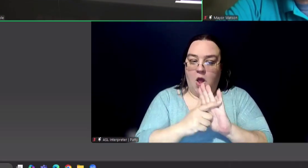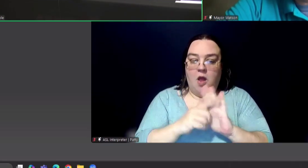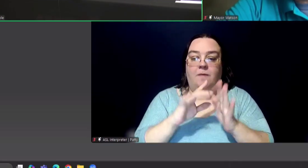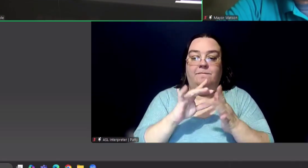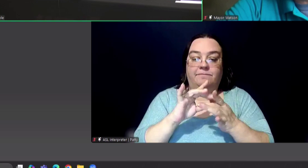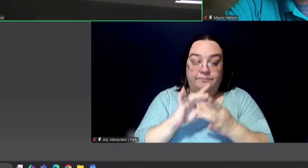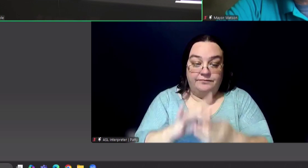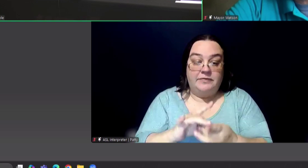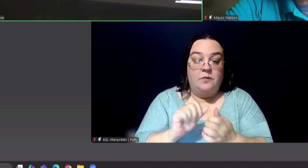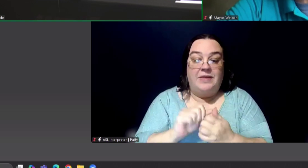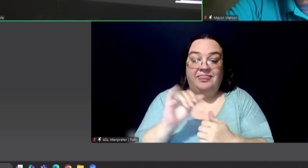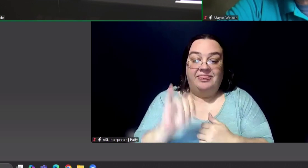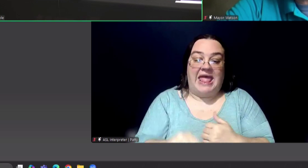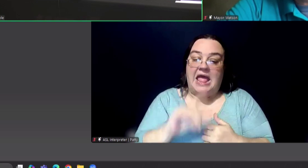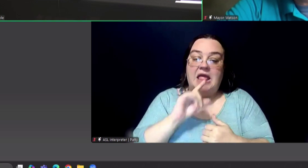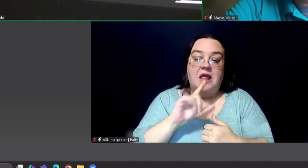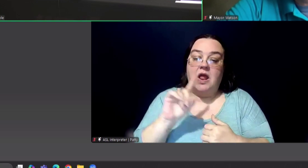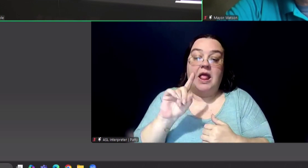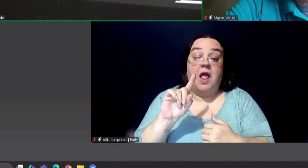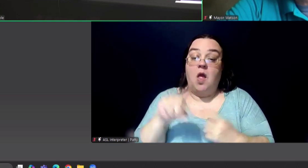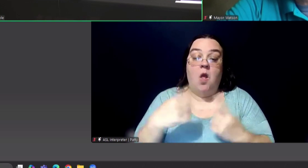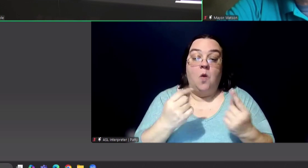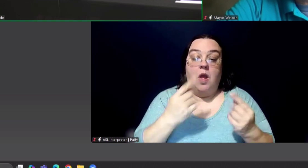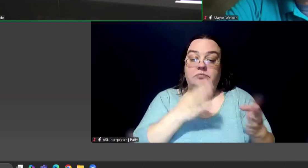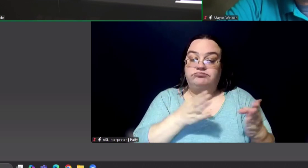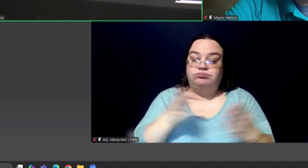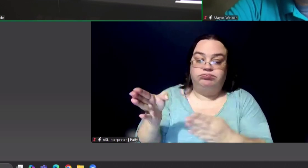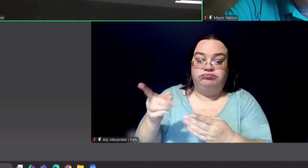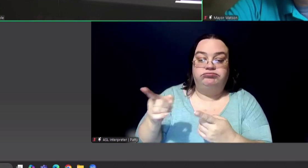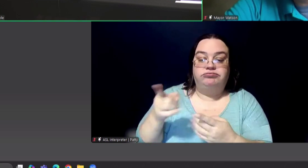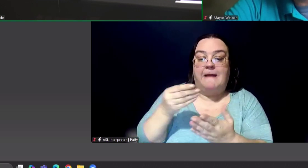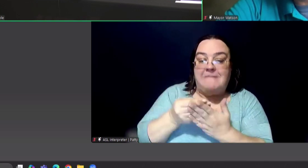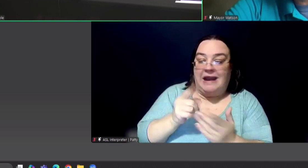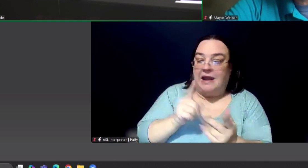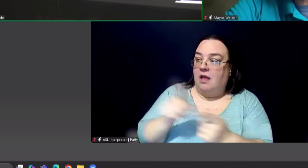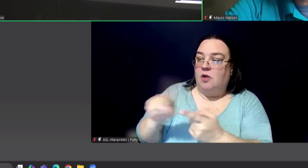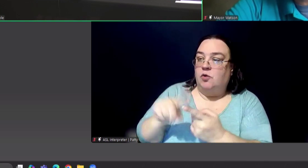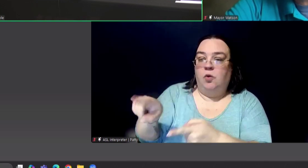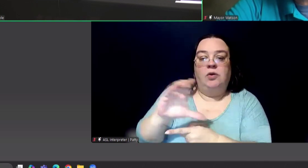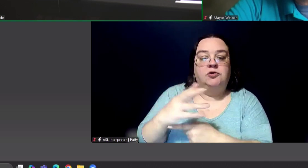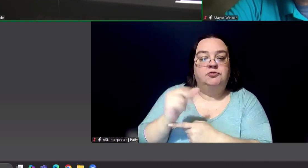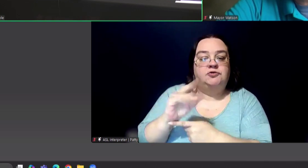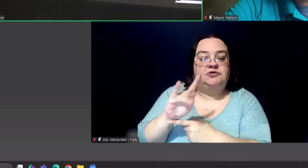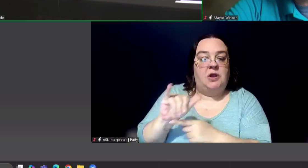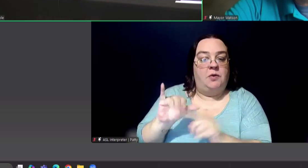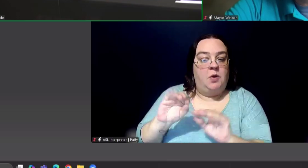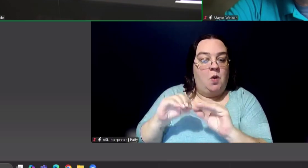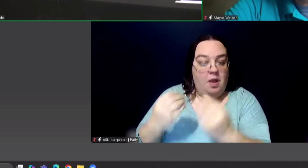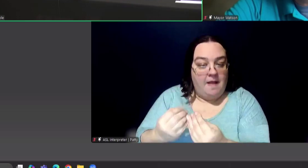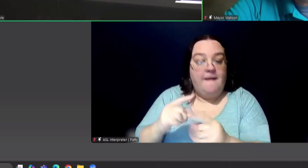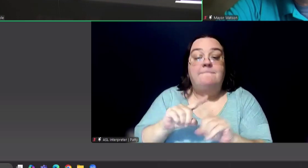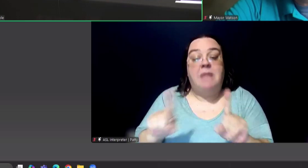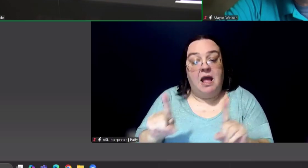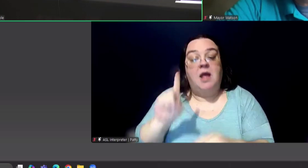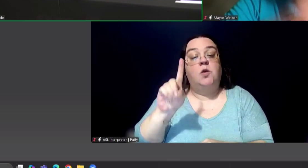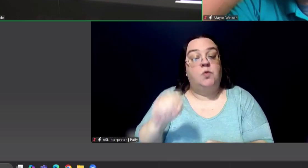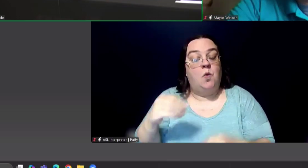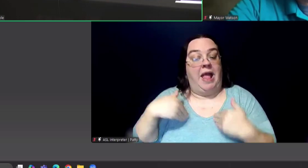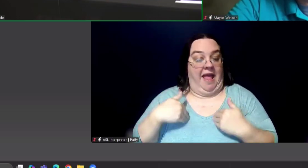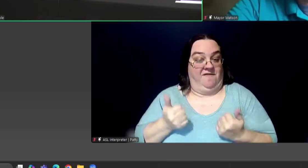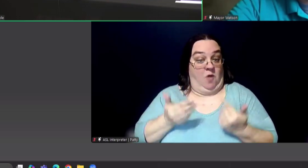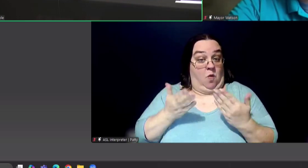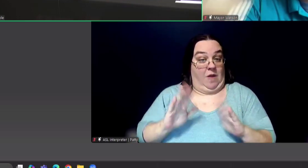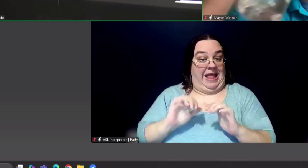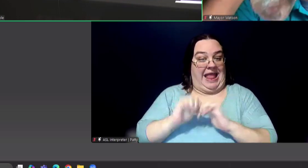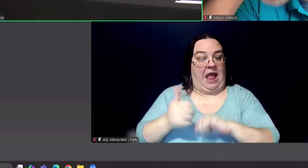can do is redirect that money to charitable organizations. But there is a method of setting up a foundation with